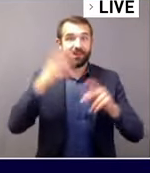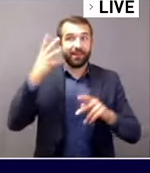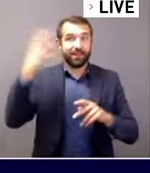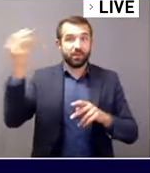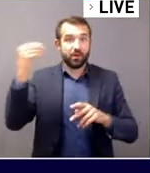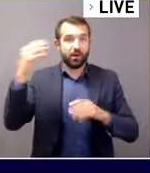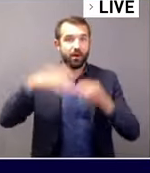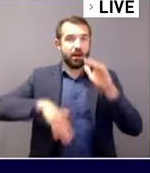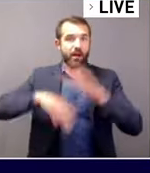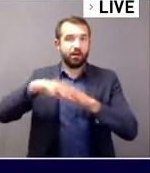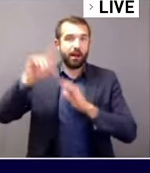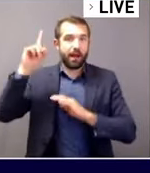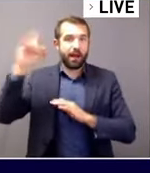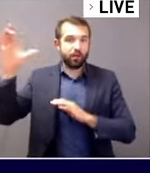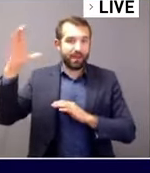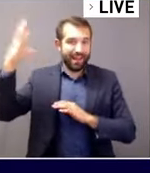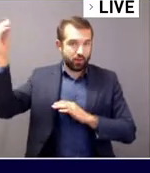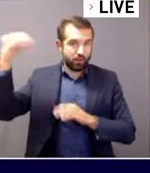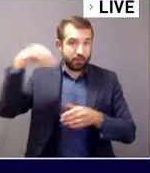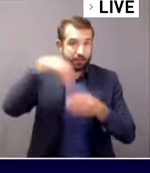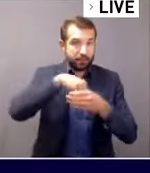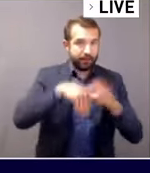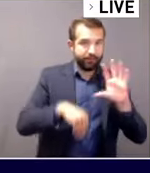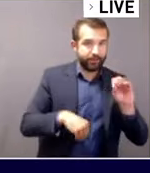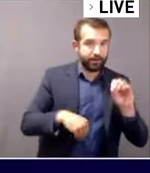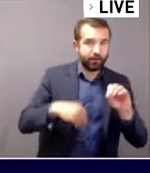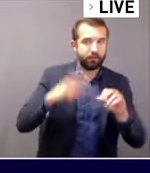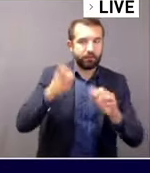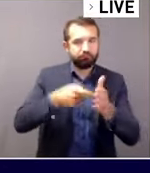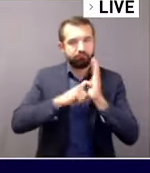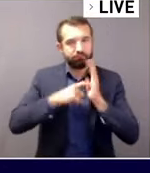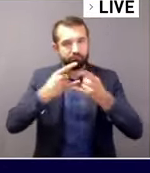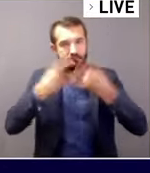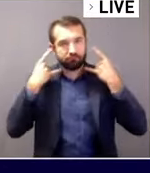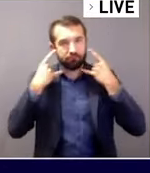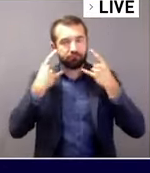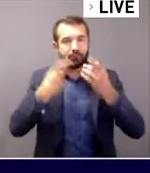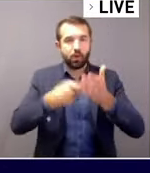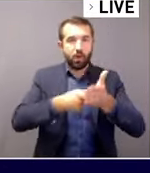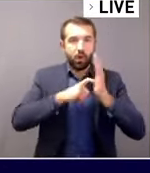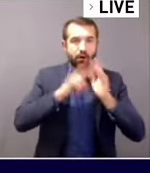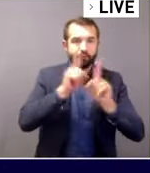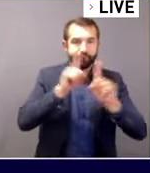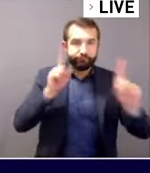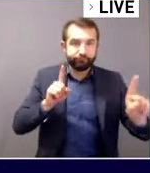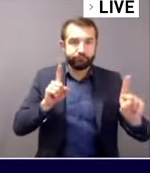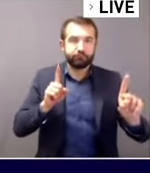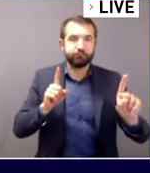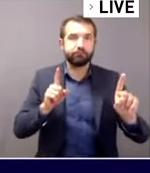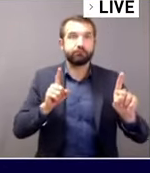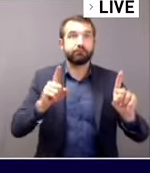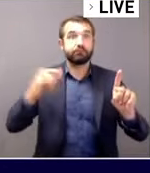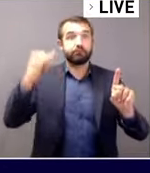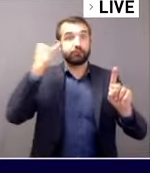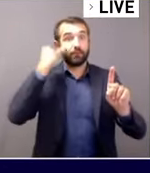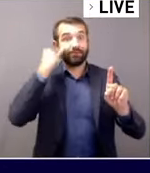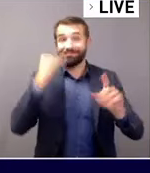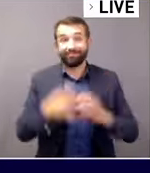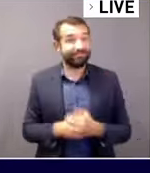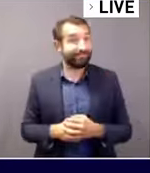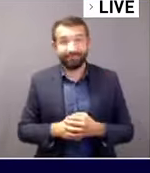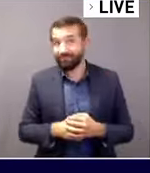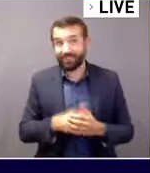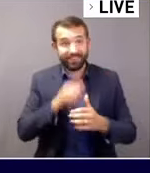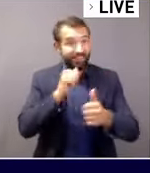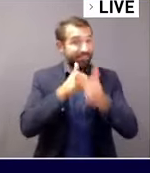wear face coverings, or the requirement to maintain physical distance. If those requirements are not abided, they